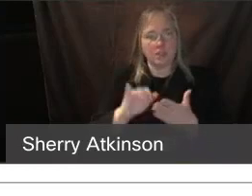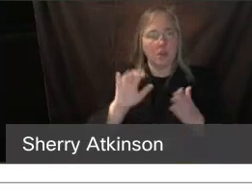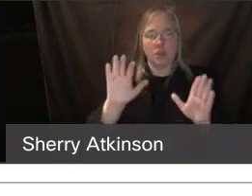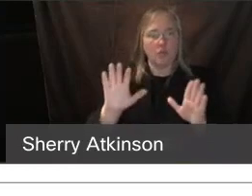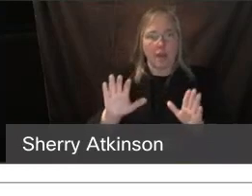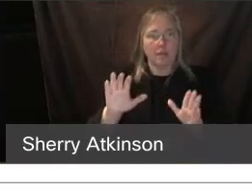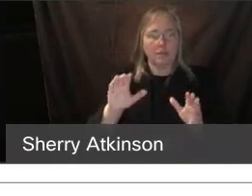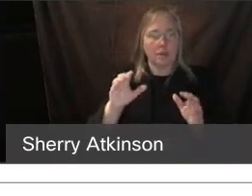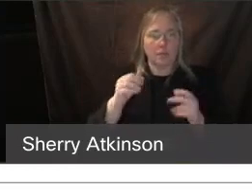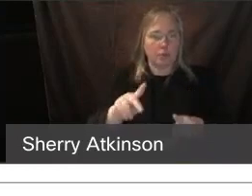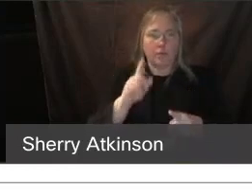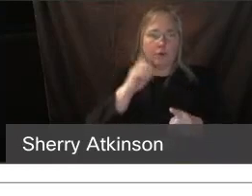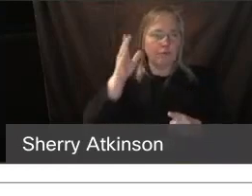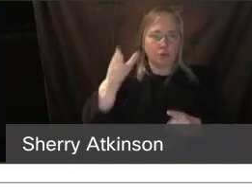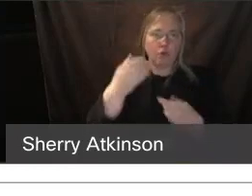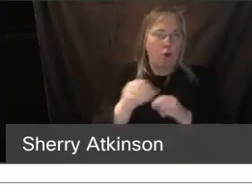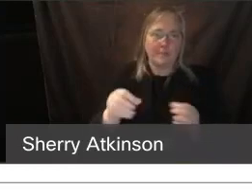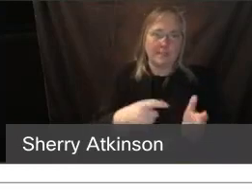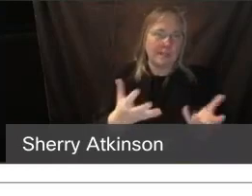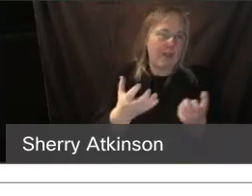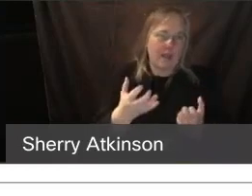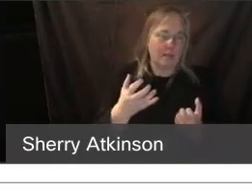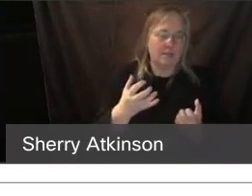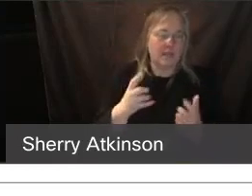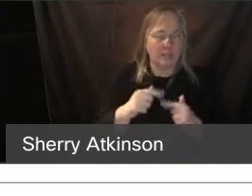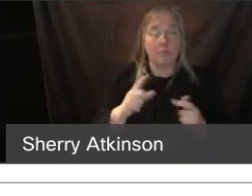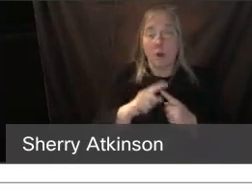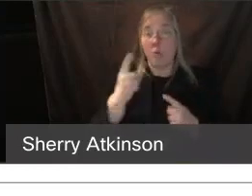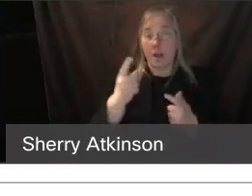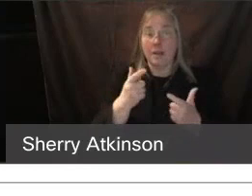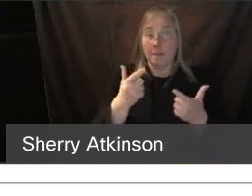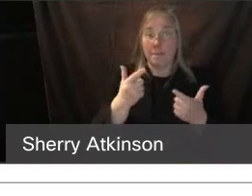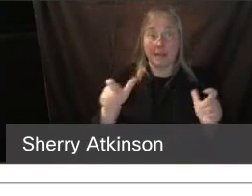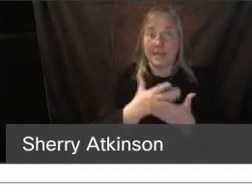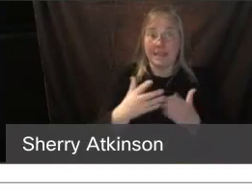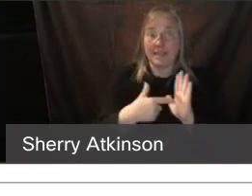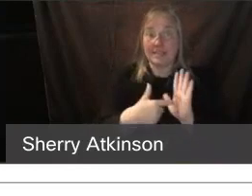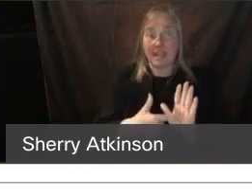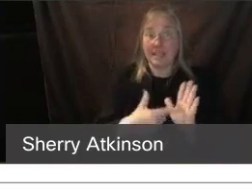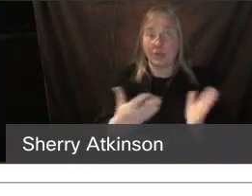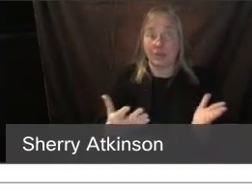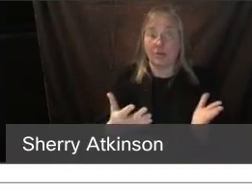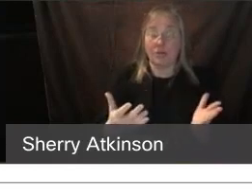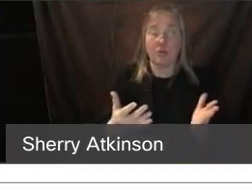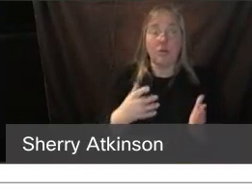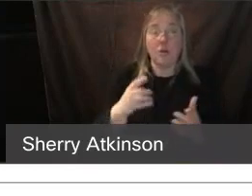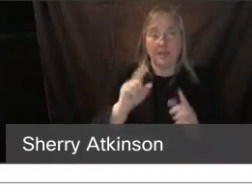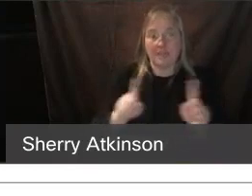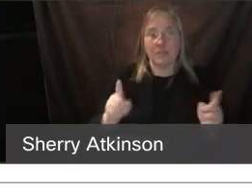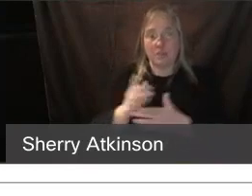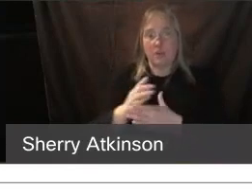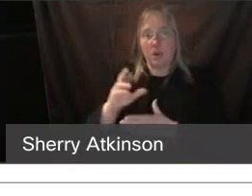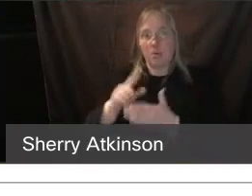office demand, et cetera. One of the big things that stands out here is the difference between what RCLCO market demand